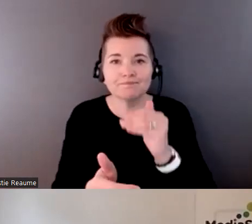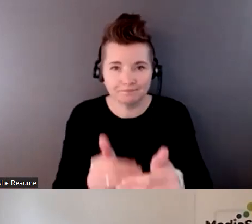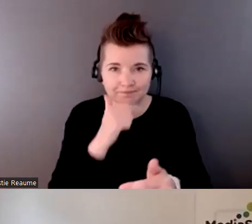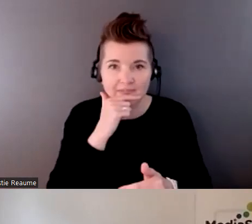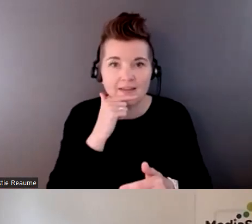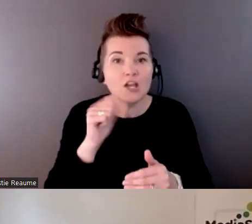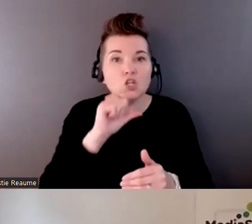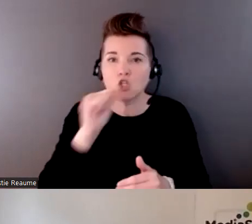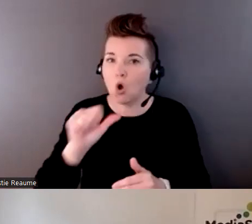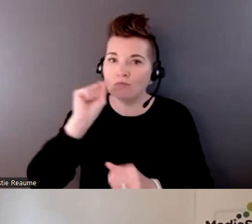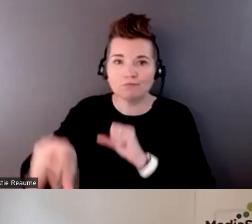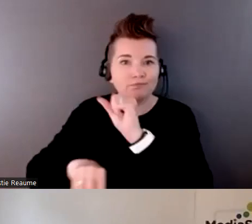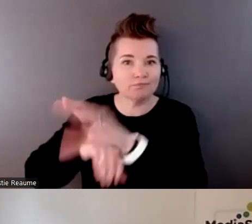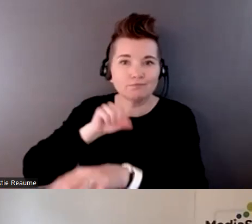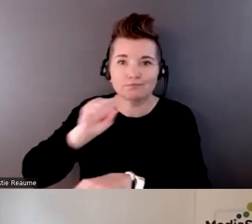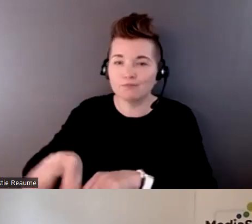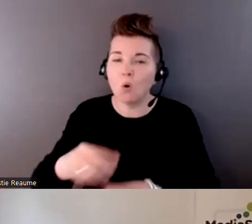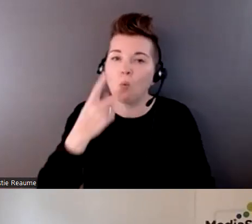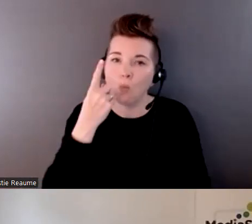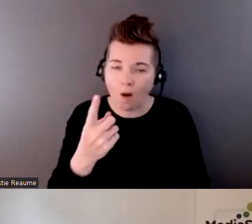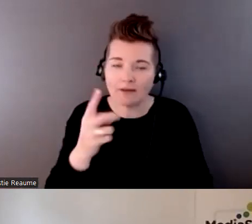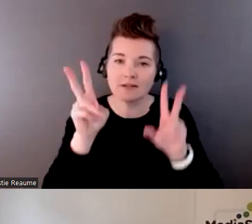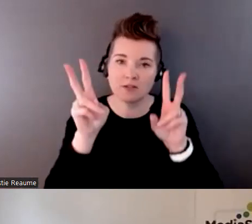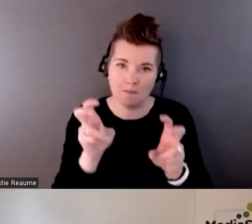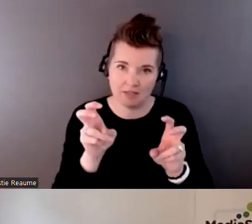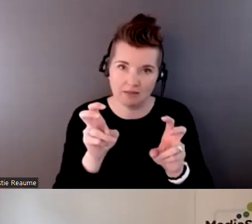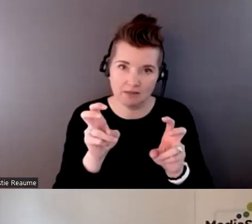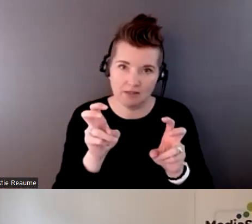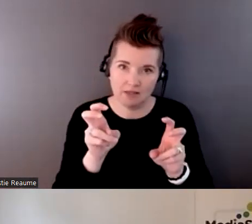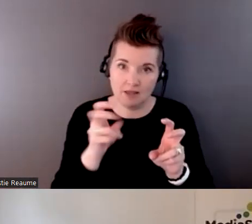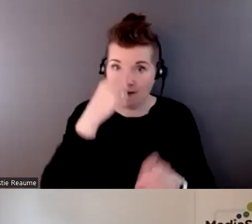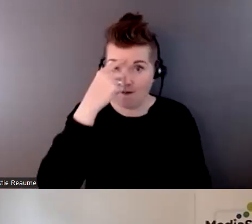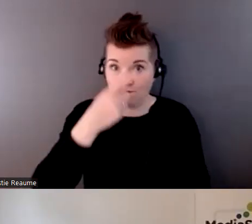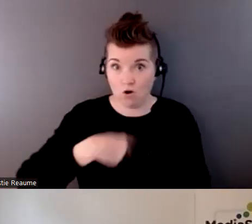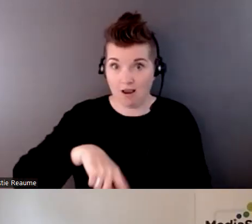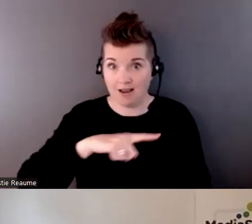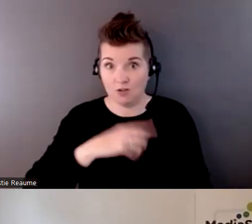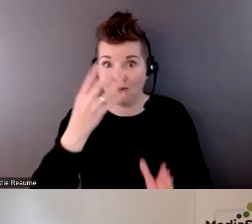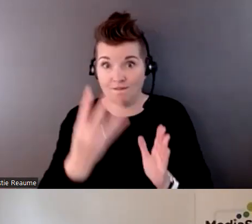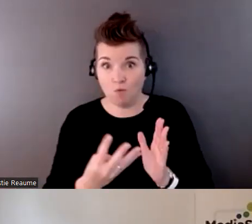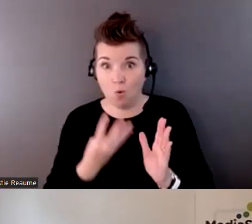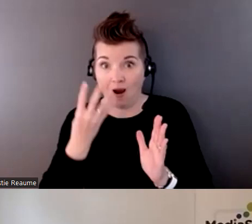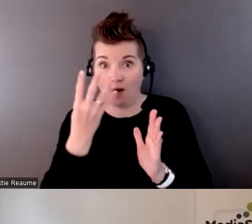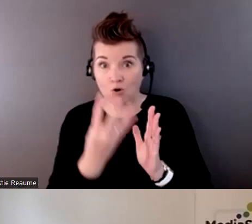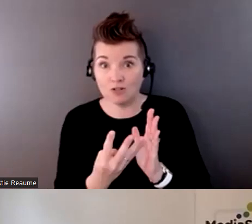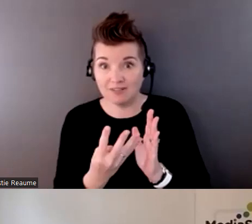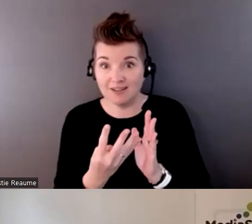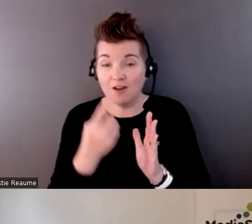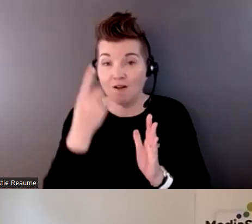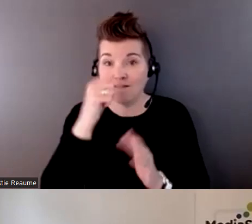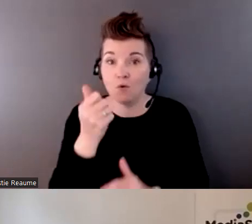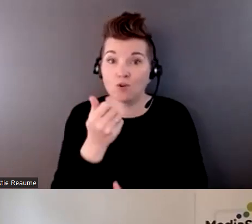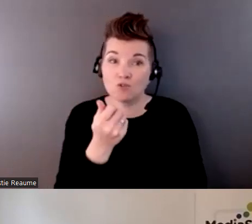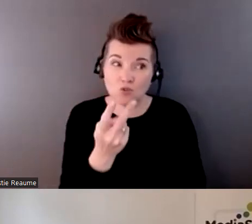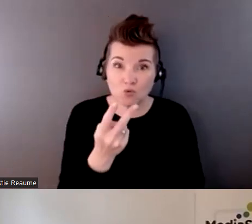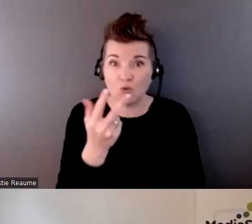a time for us it took me about four hours just to cover a couple of topics and we had to do three